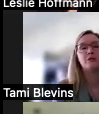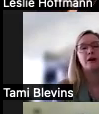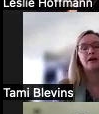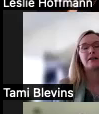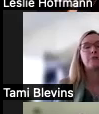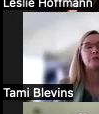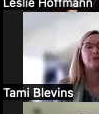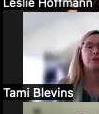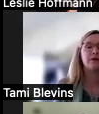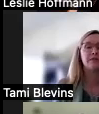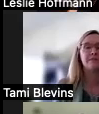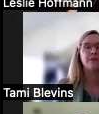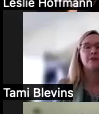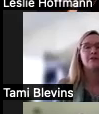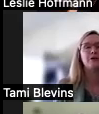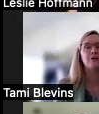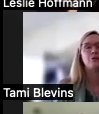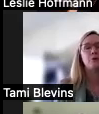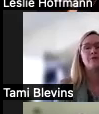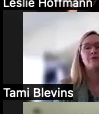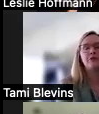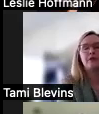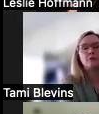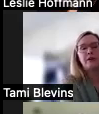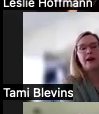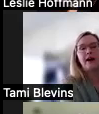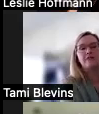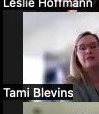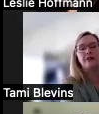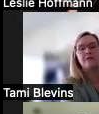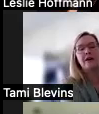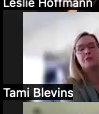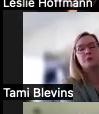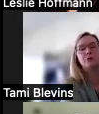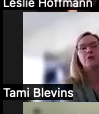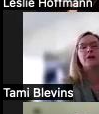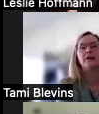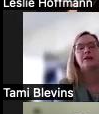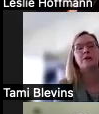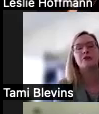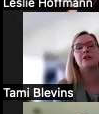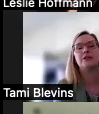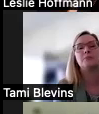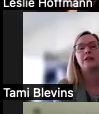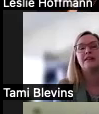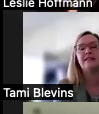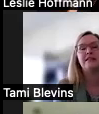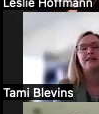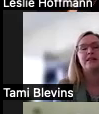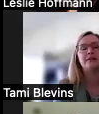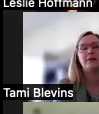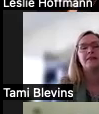care collaborative response. So we feel that we have a valuable and much needed